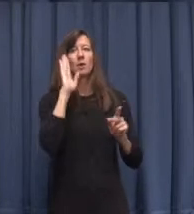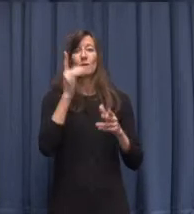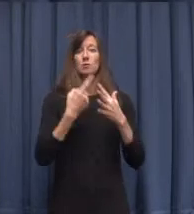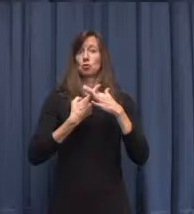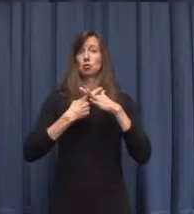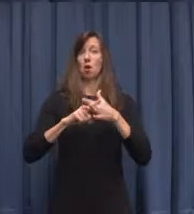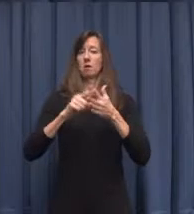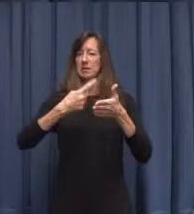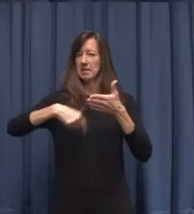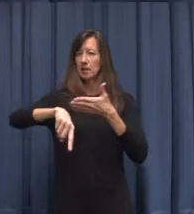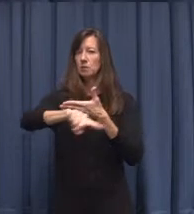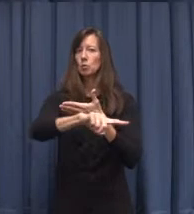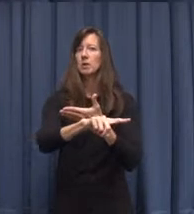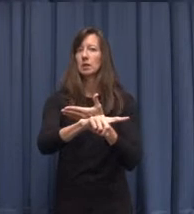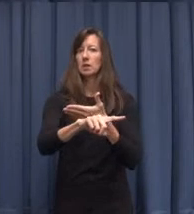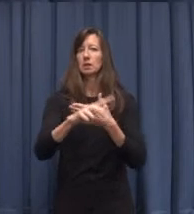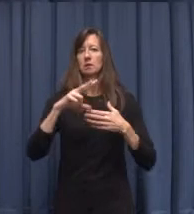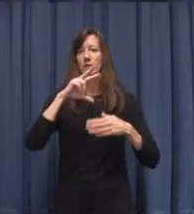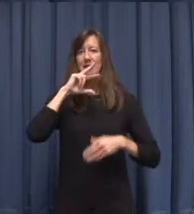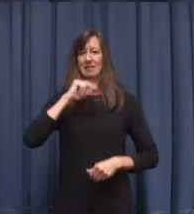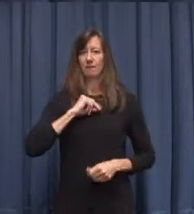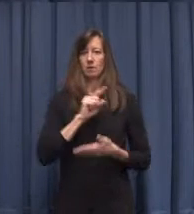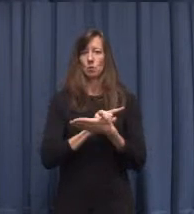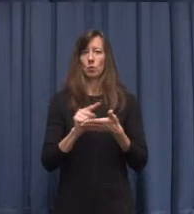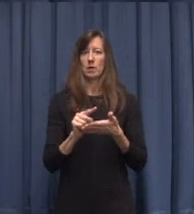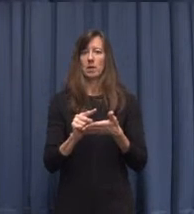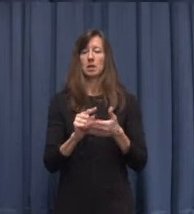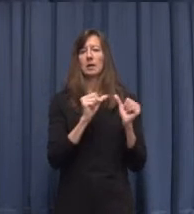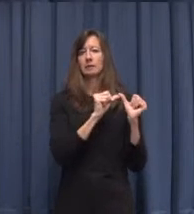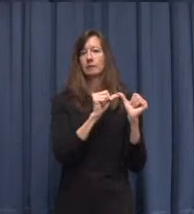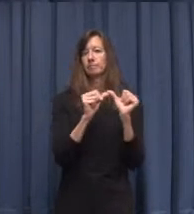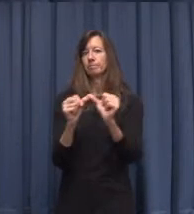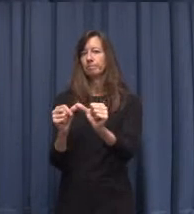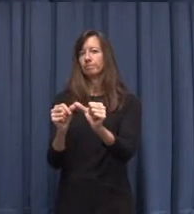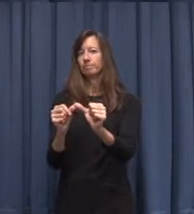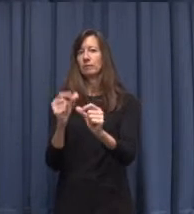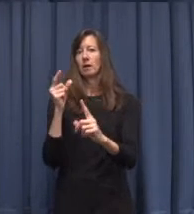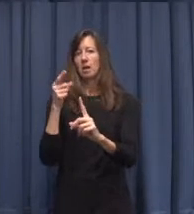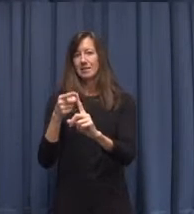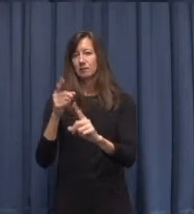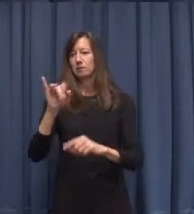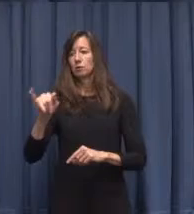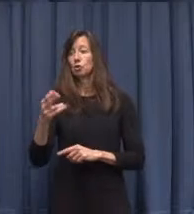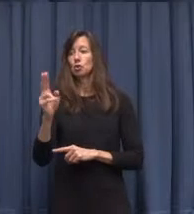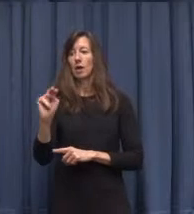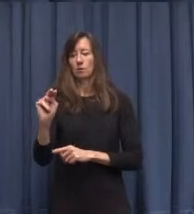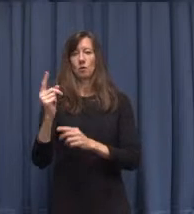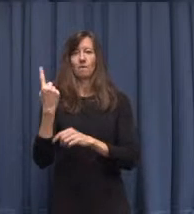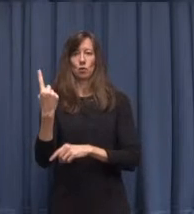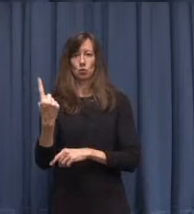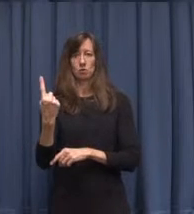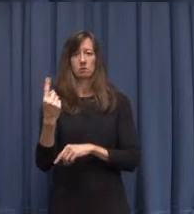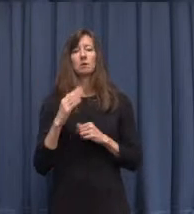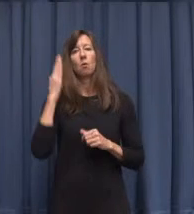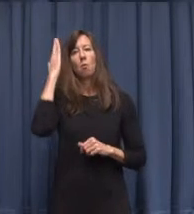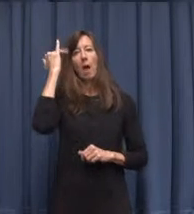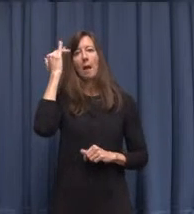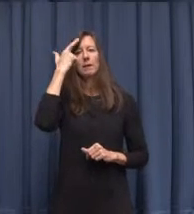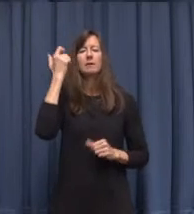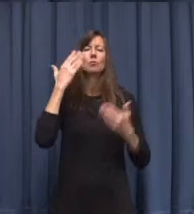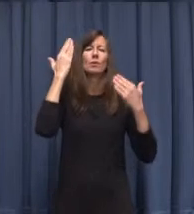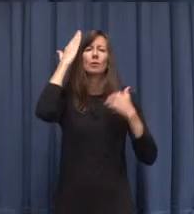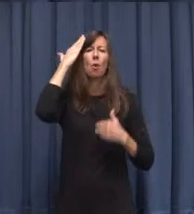going to plan to hold that through January 1st. Knowing that this next coming period here through the